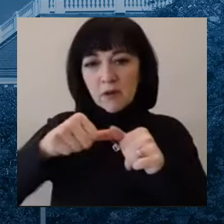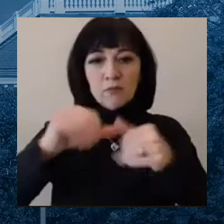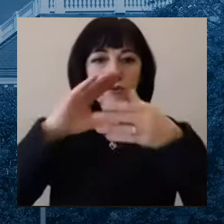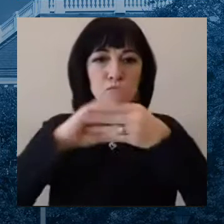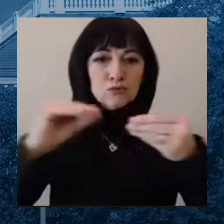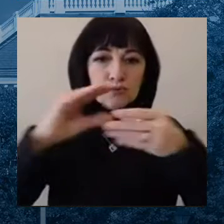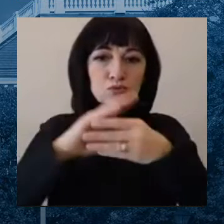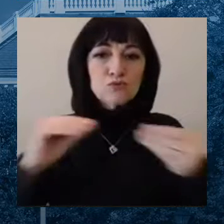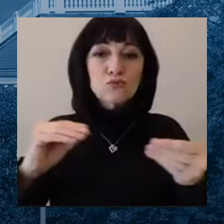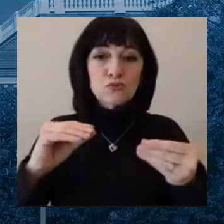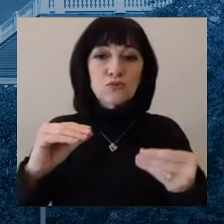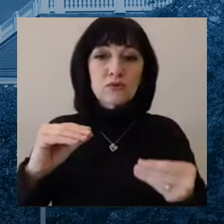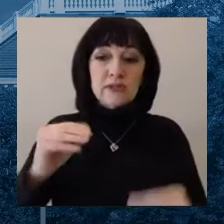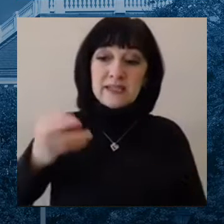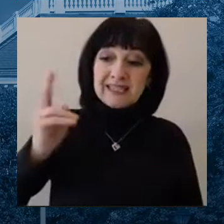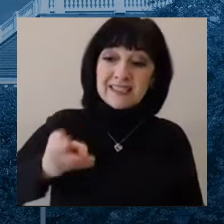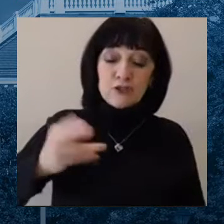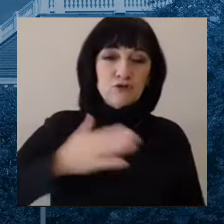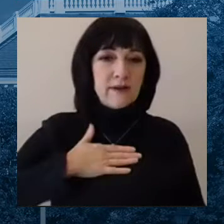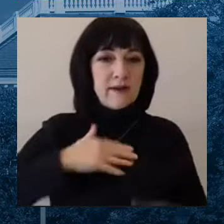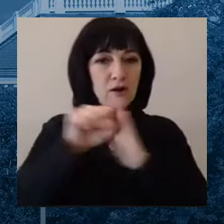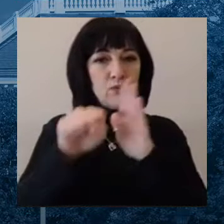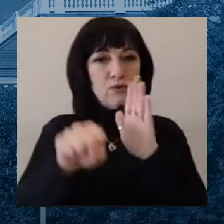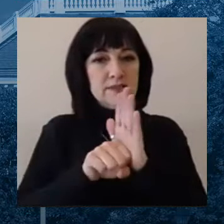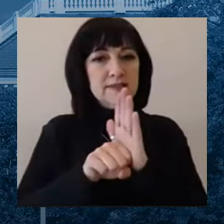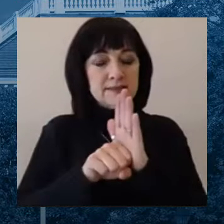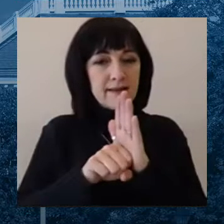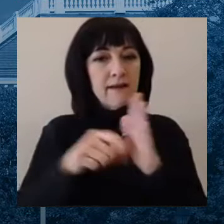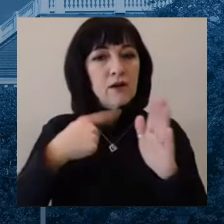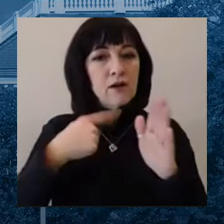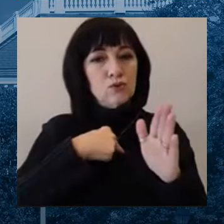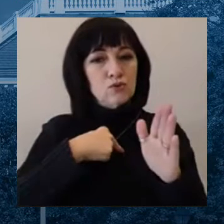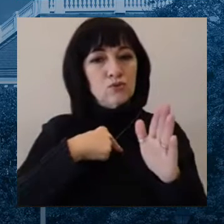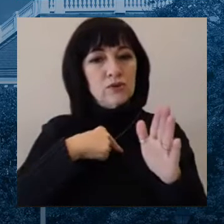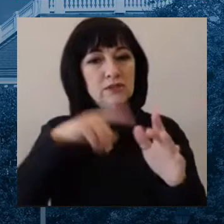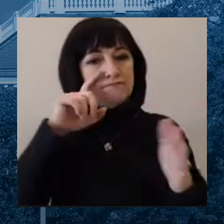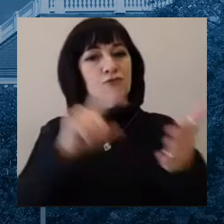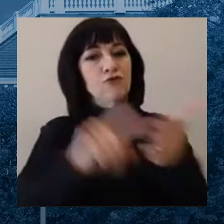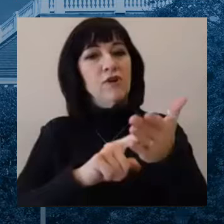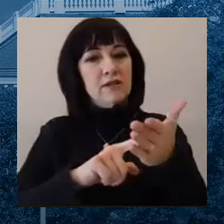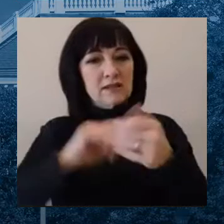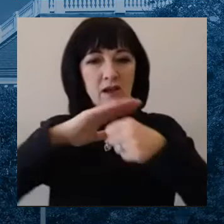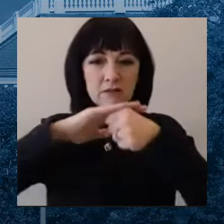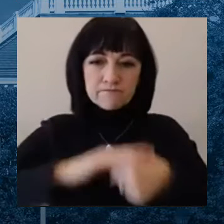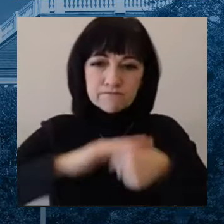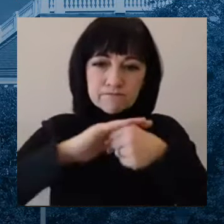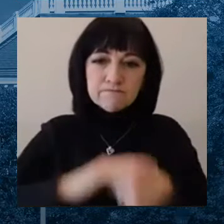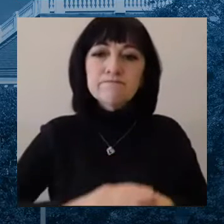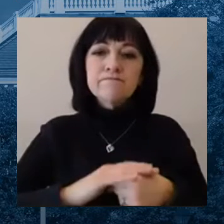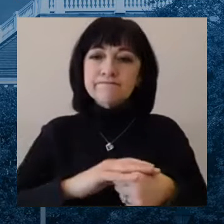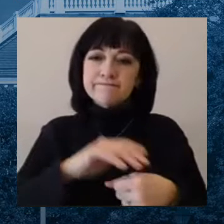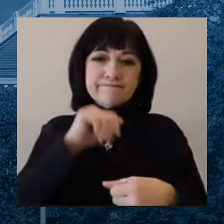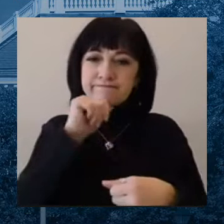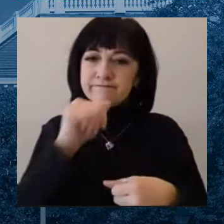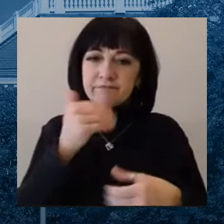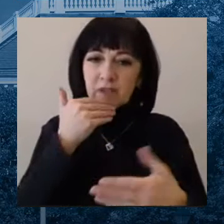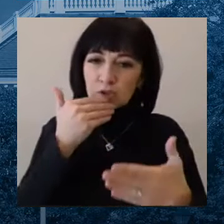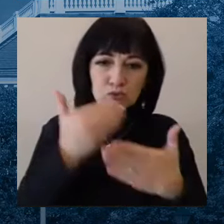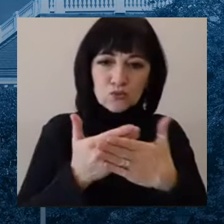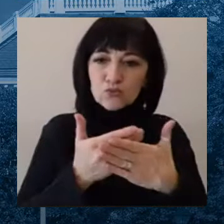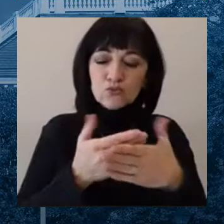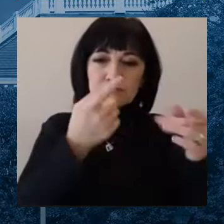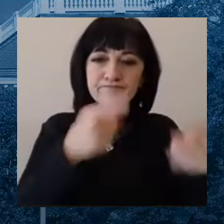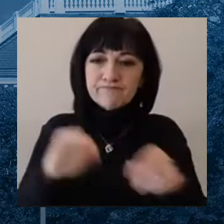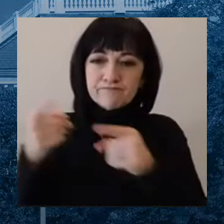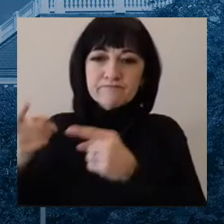state. We have folks that know a lot about that history, active today and